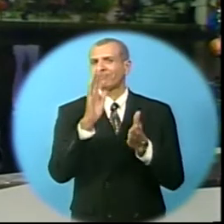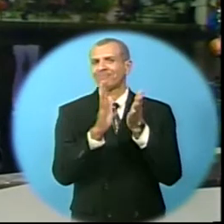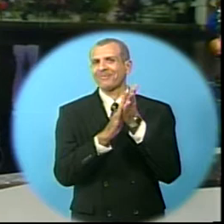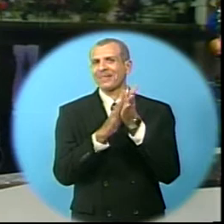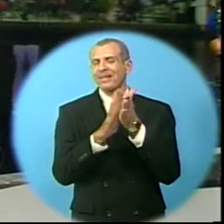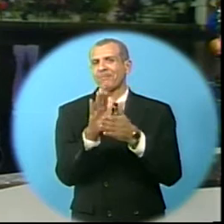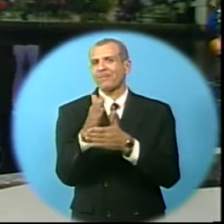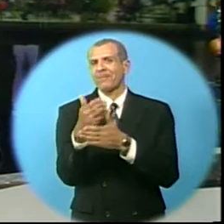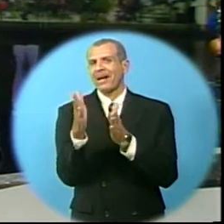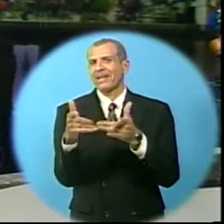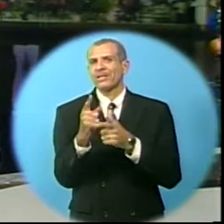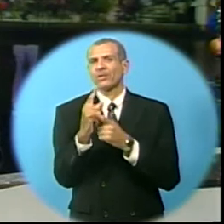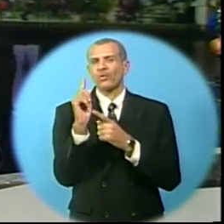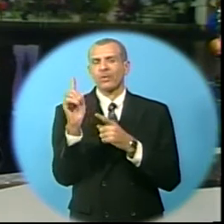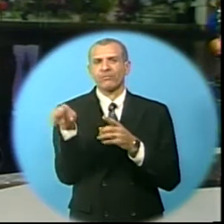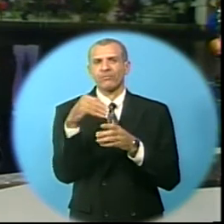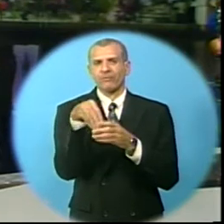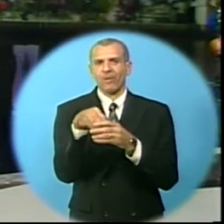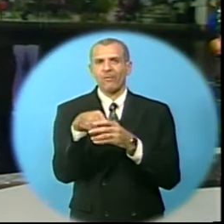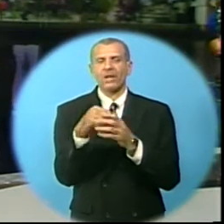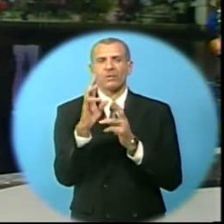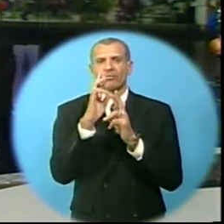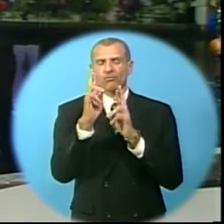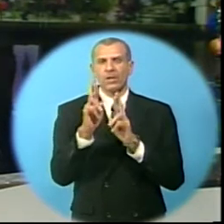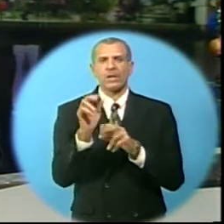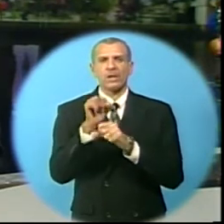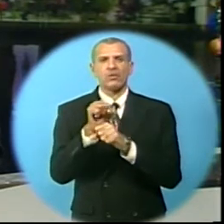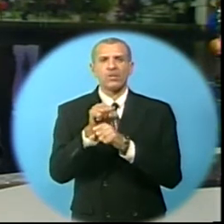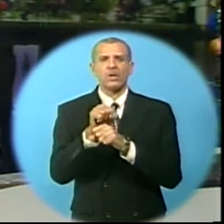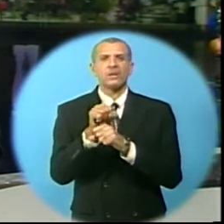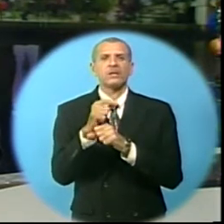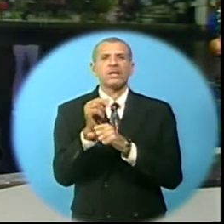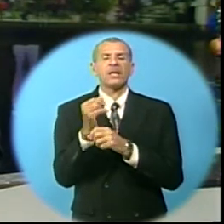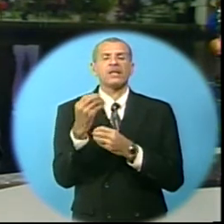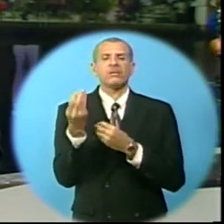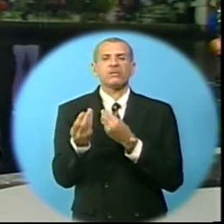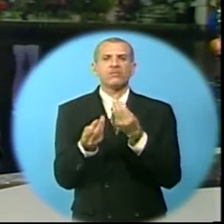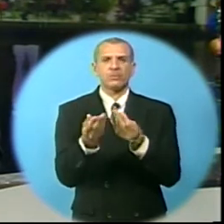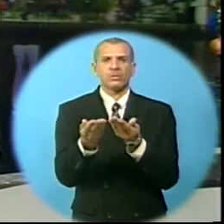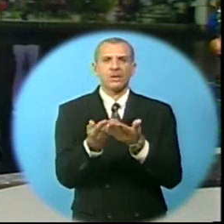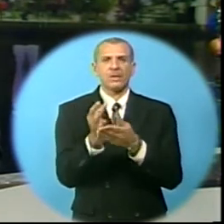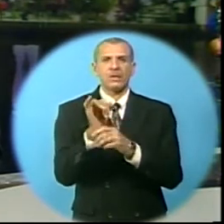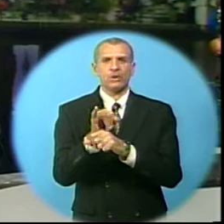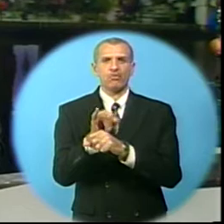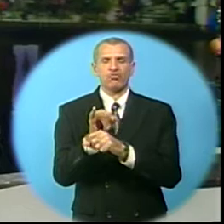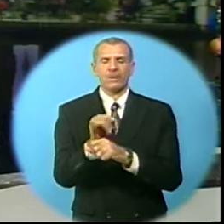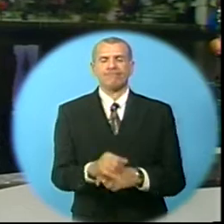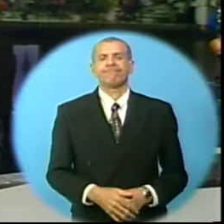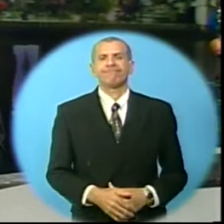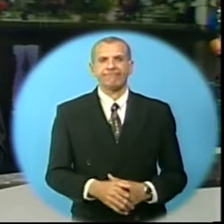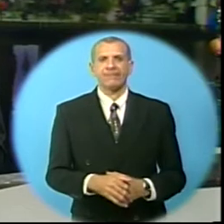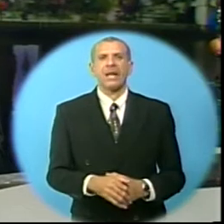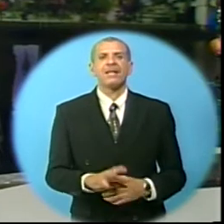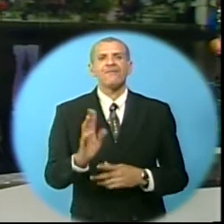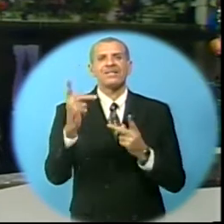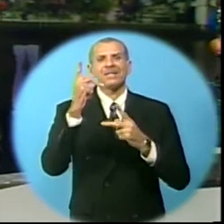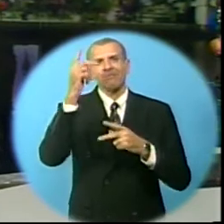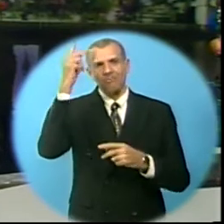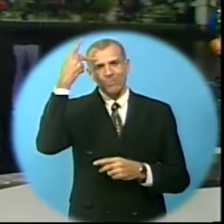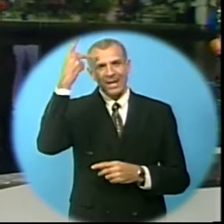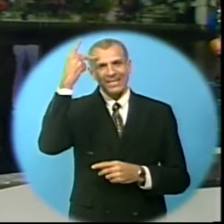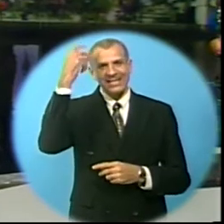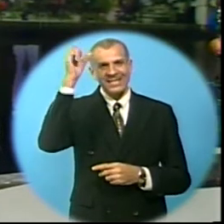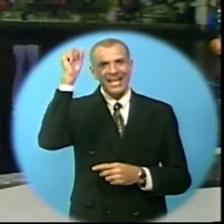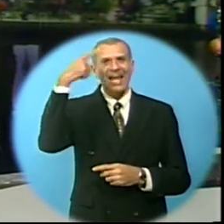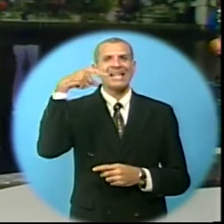partners who came on board to recognize the contributions of workers in the tourism industry. The visiting president and CEO